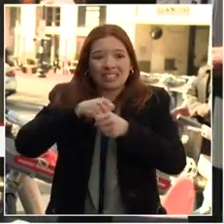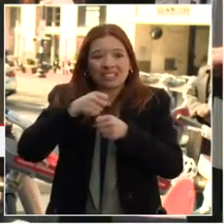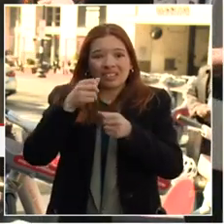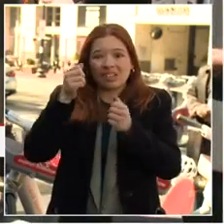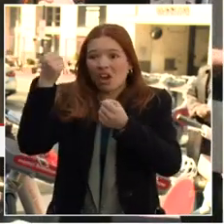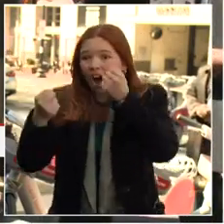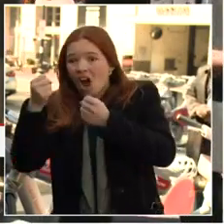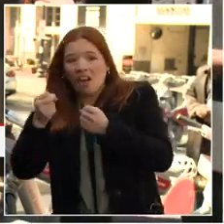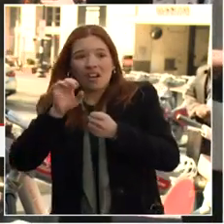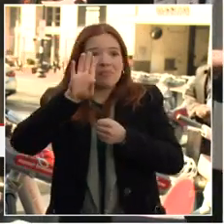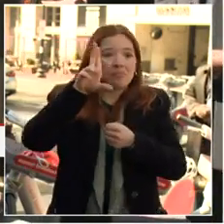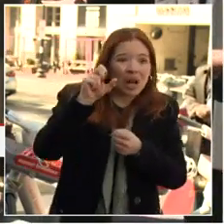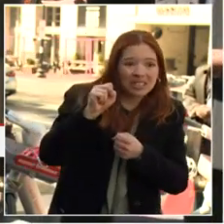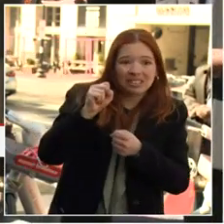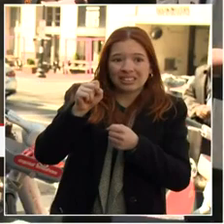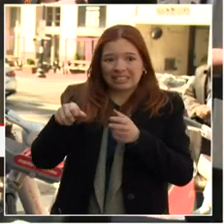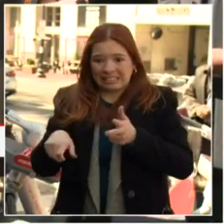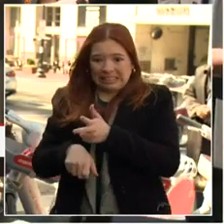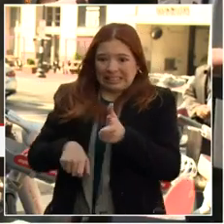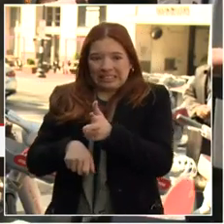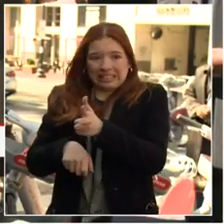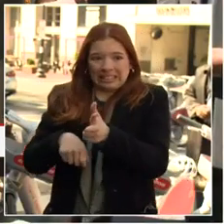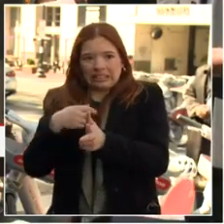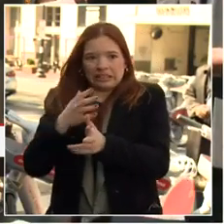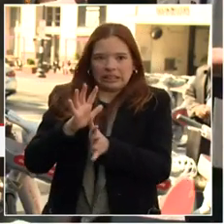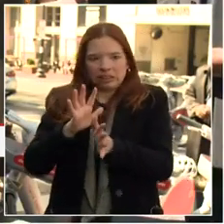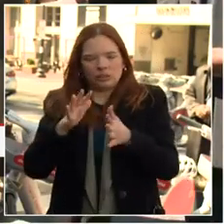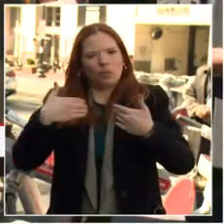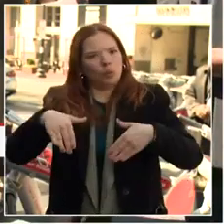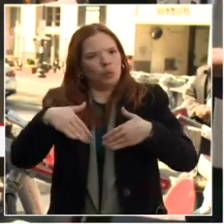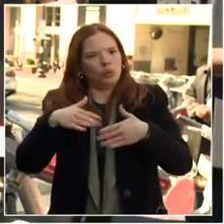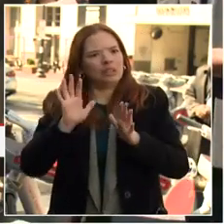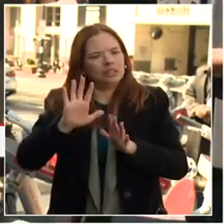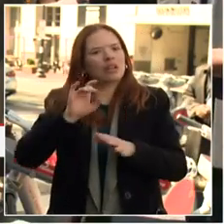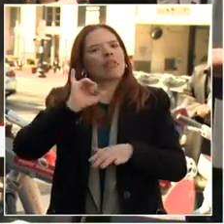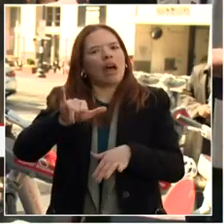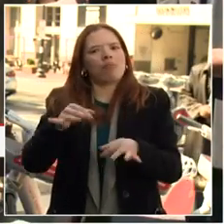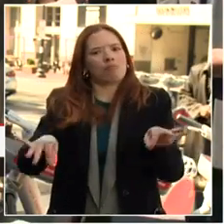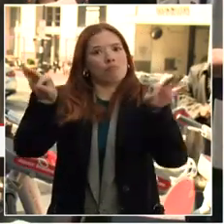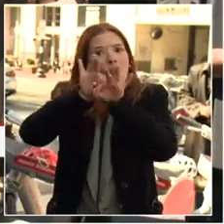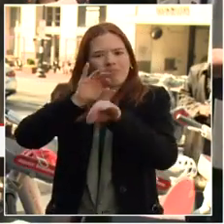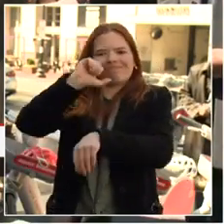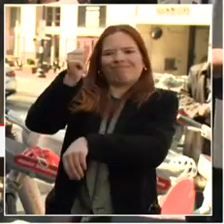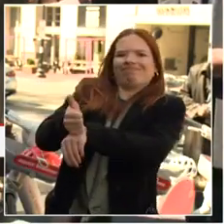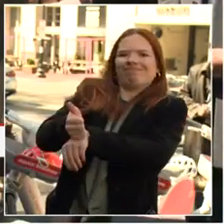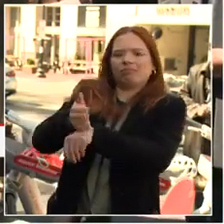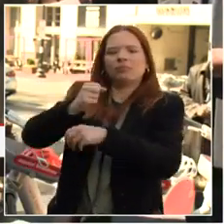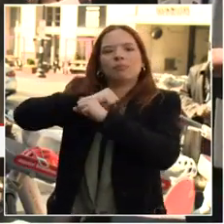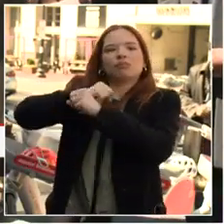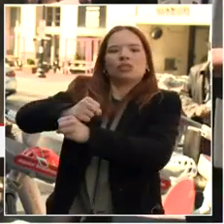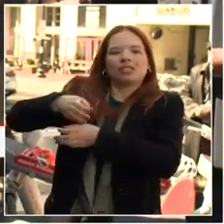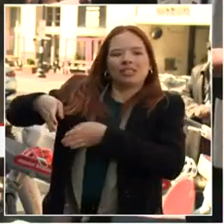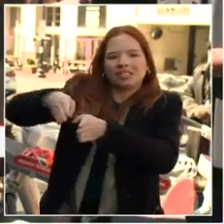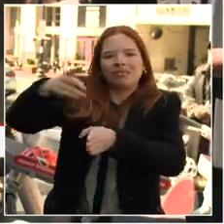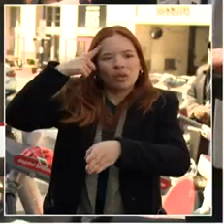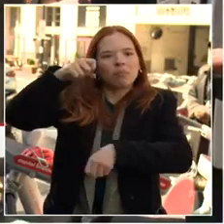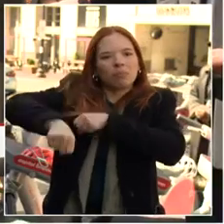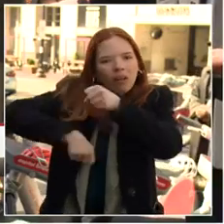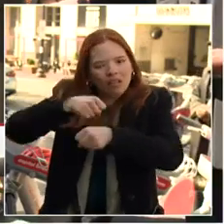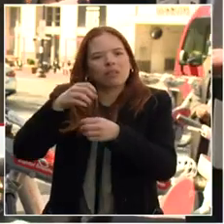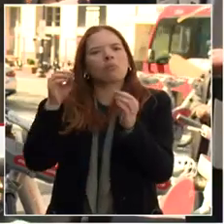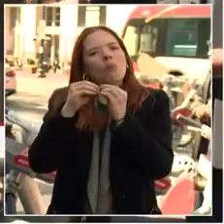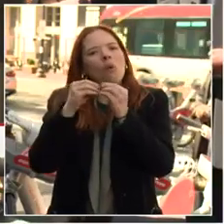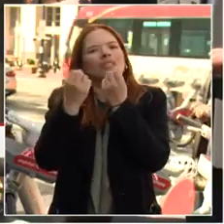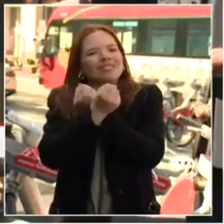it is important that we create protected bike lanes that will make cycling safe. Protected bike lanes provide a dedicated space for